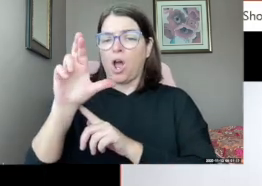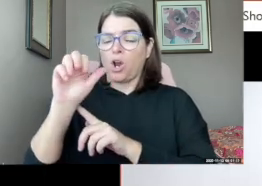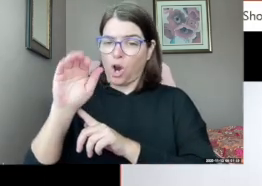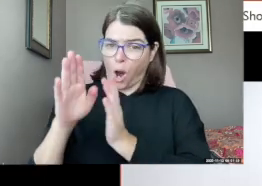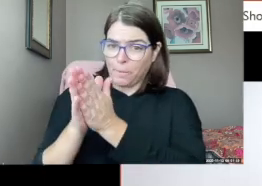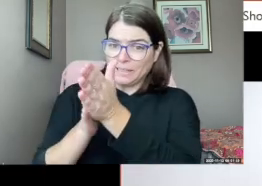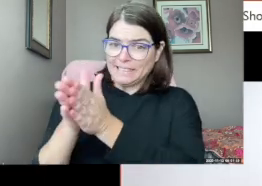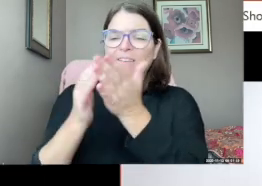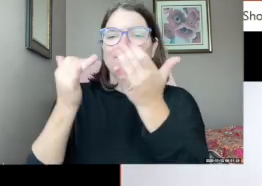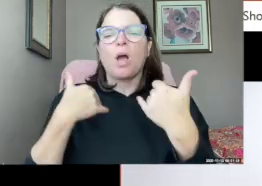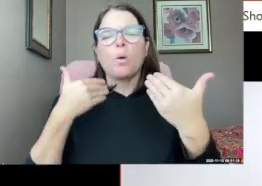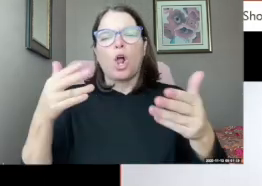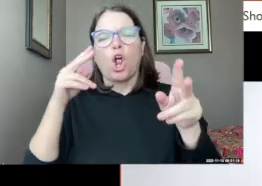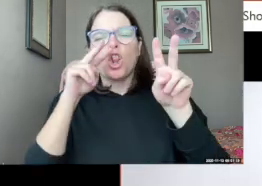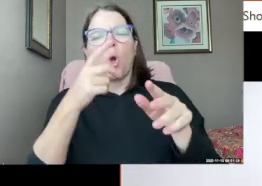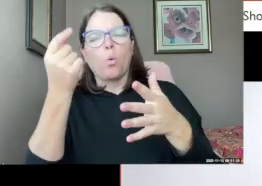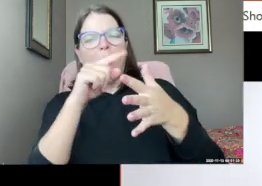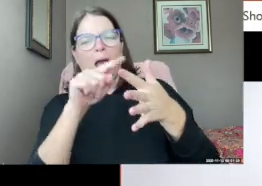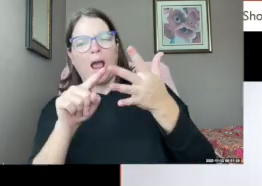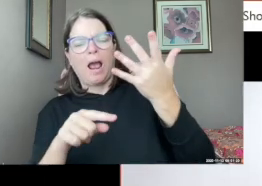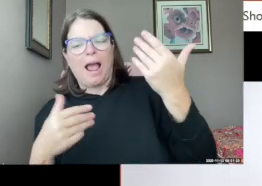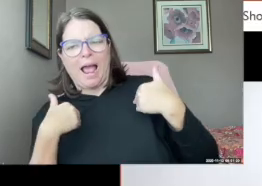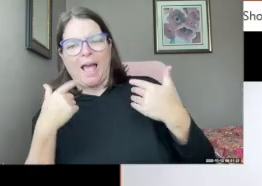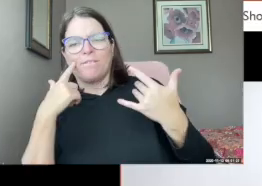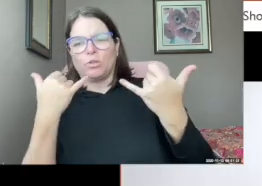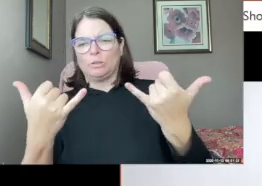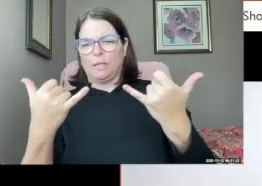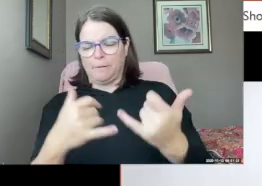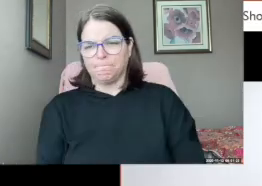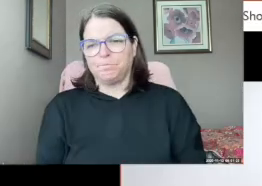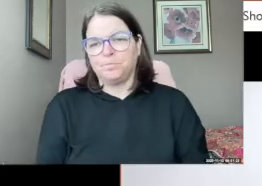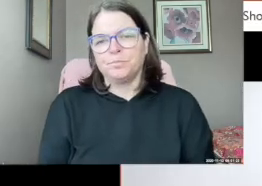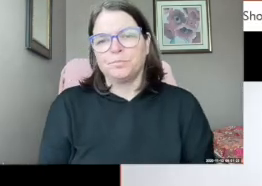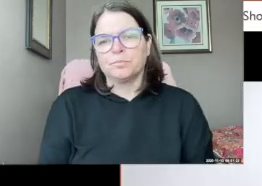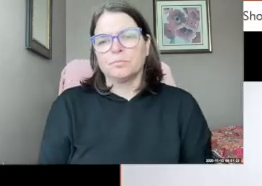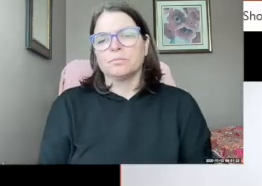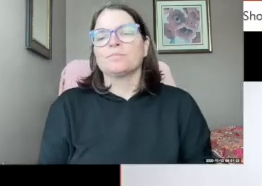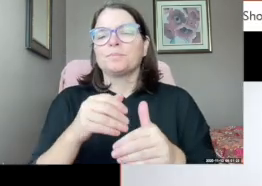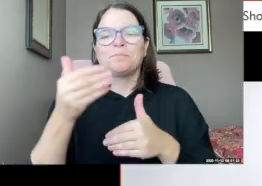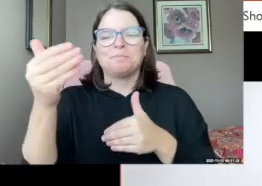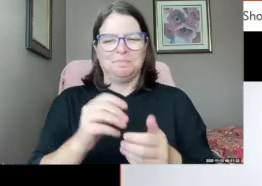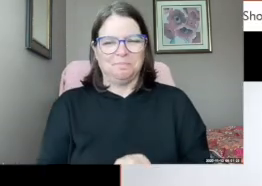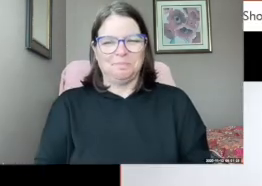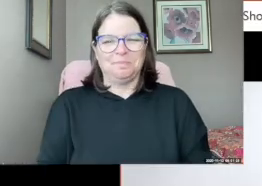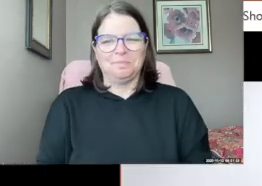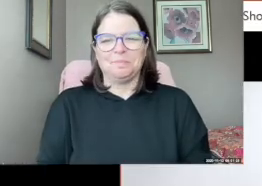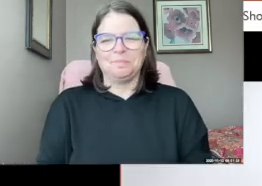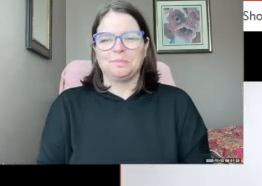take a look at CARB's incentive portfolio as it stands today. Next slide.